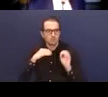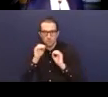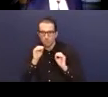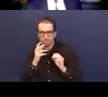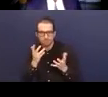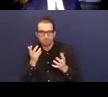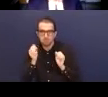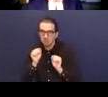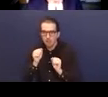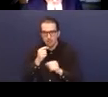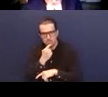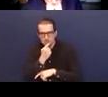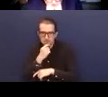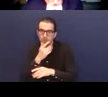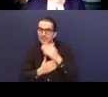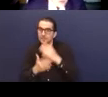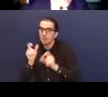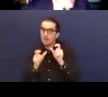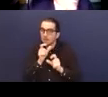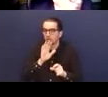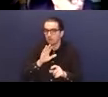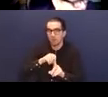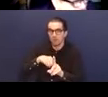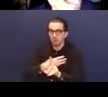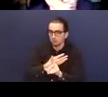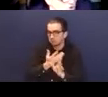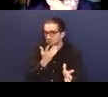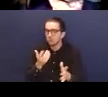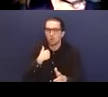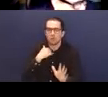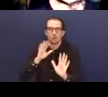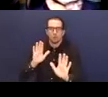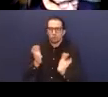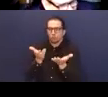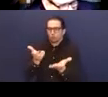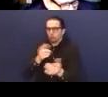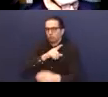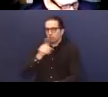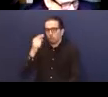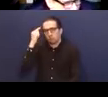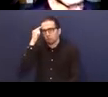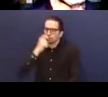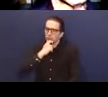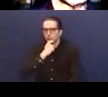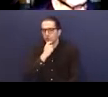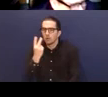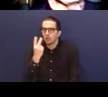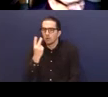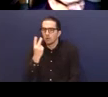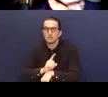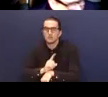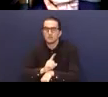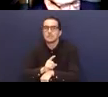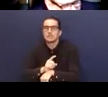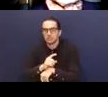down. And it's just coming up to 1:15 now, so we've still got 15 minutes on the call, so we should be able to have a good